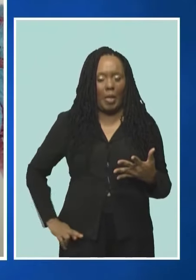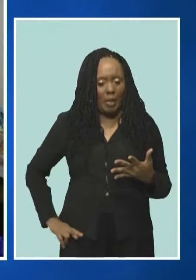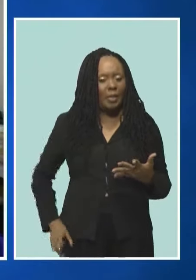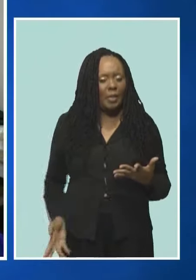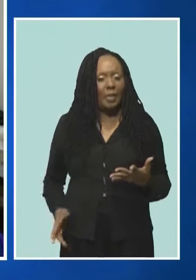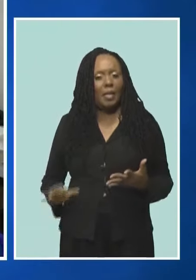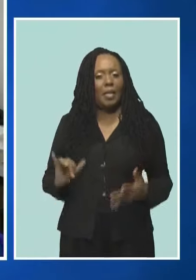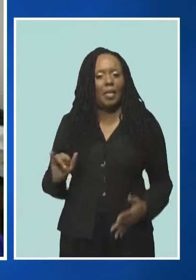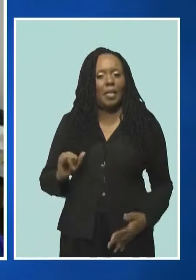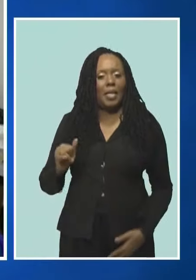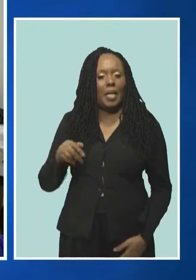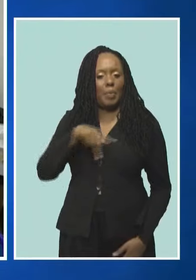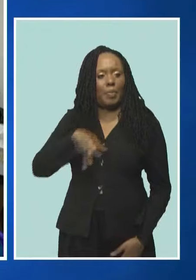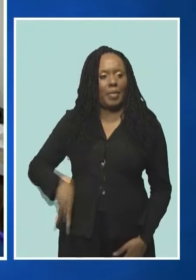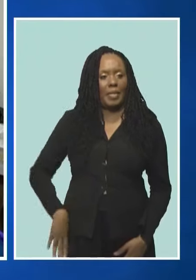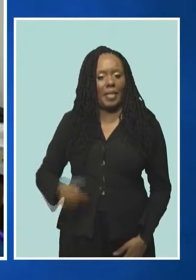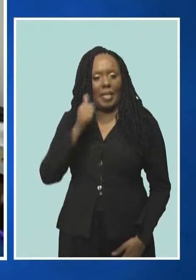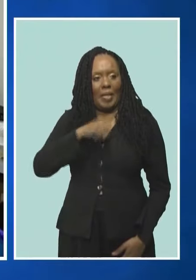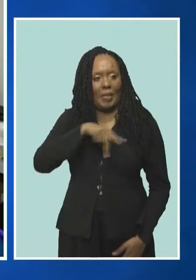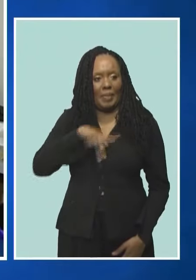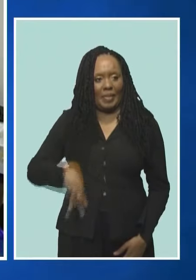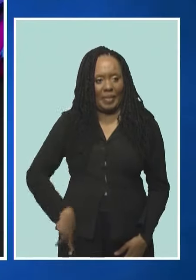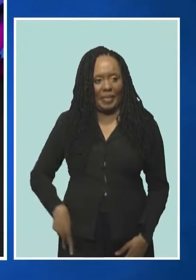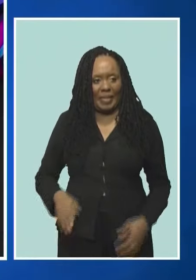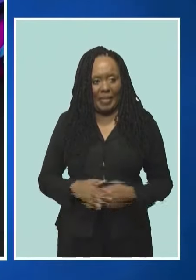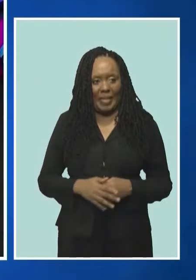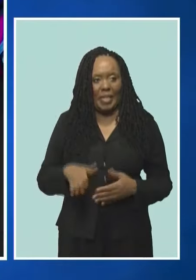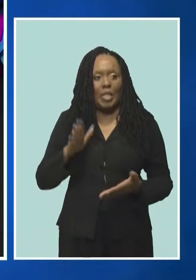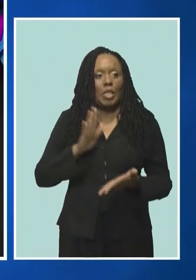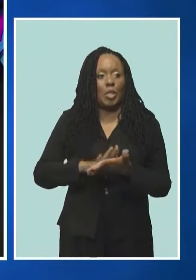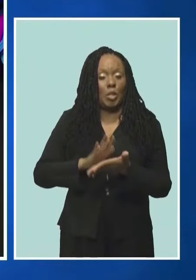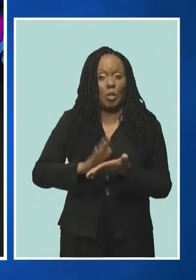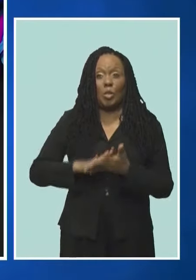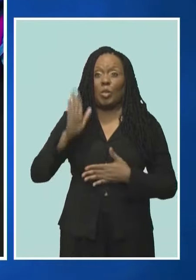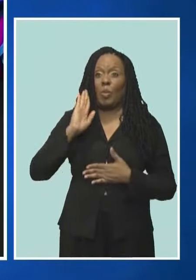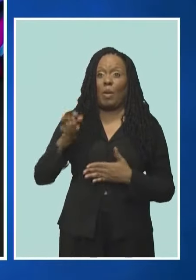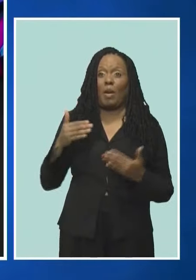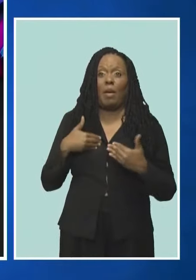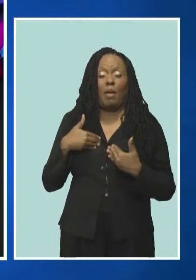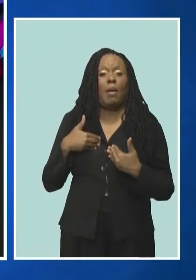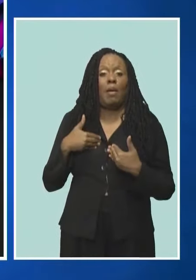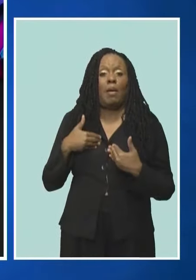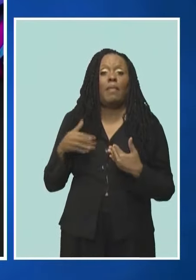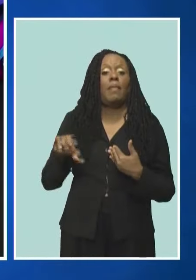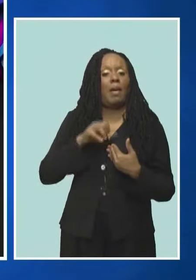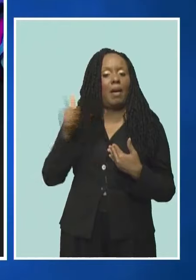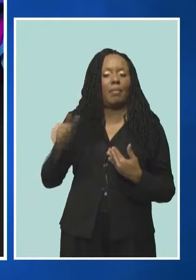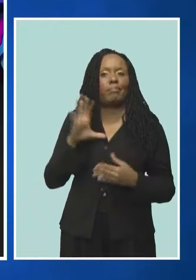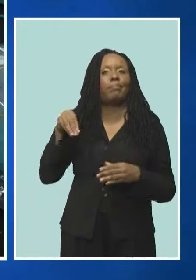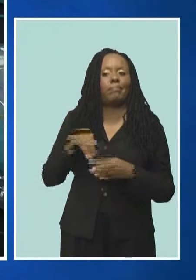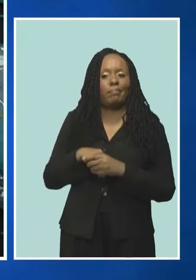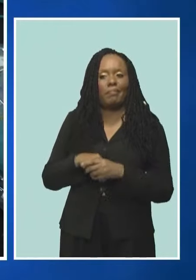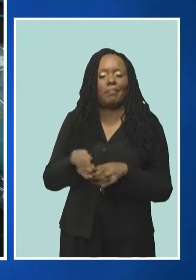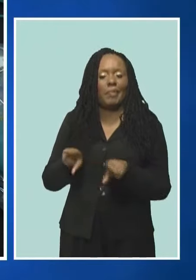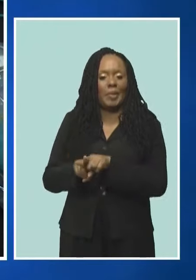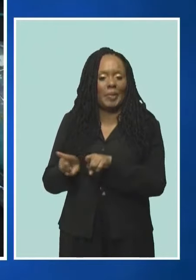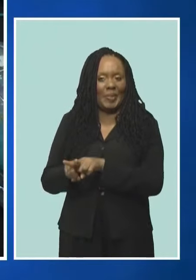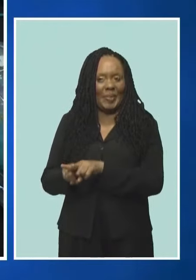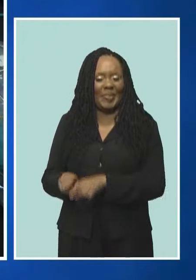princess. Apart from these bands, schools are expected to bring their own presentations for the event. Brianna